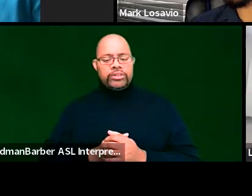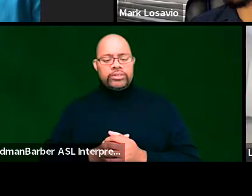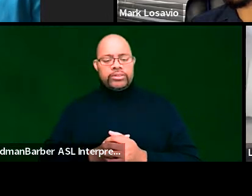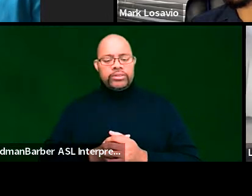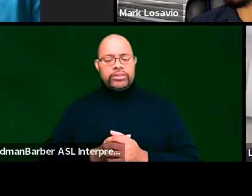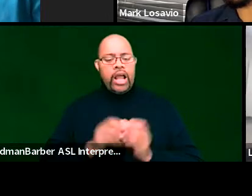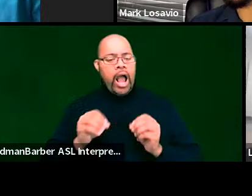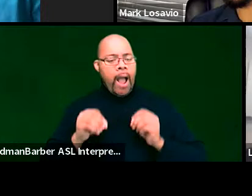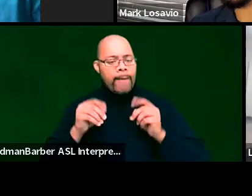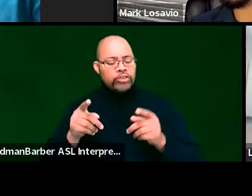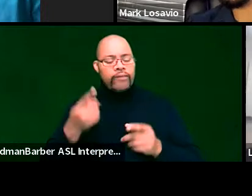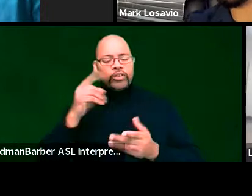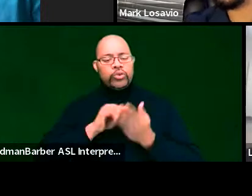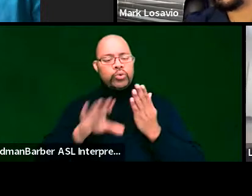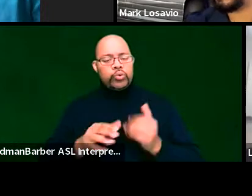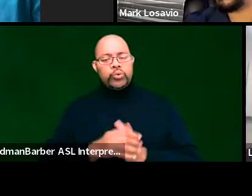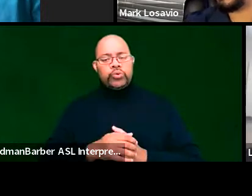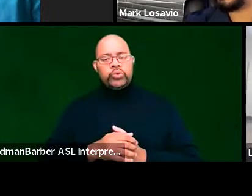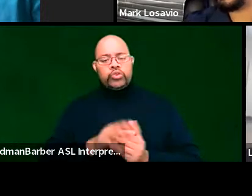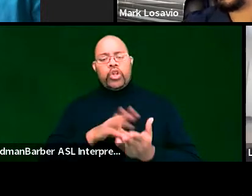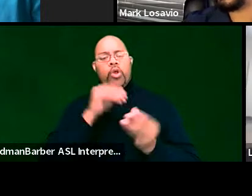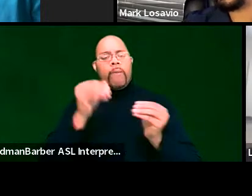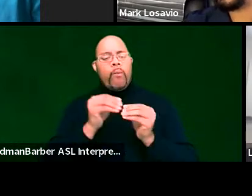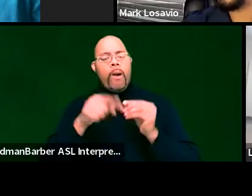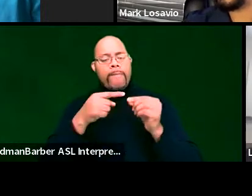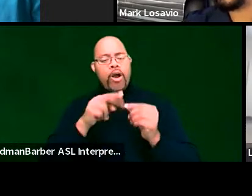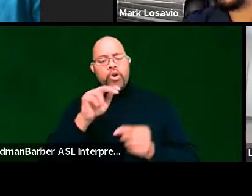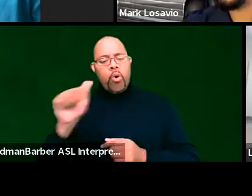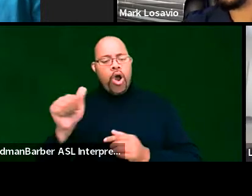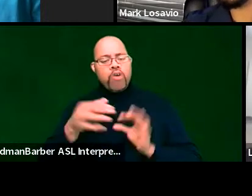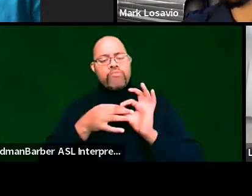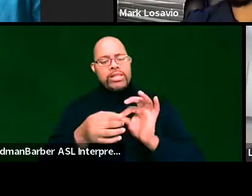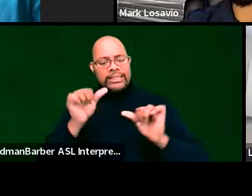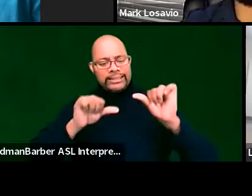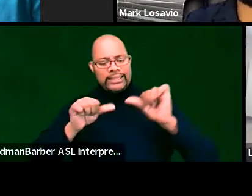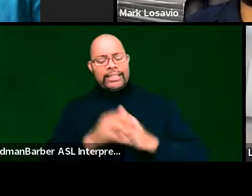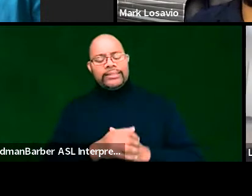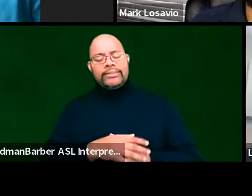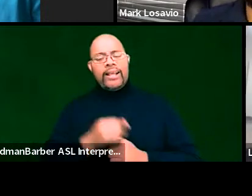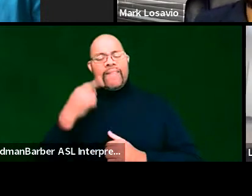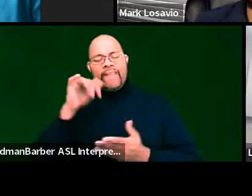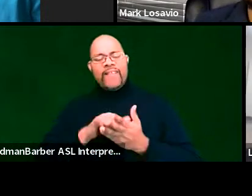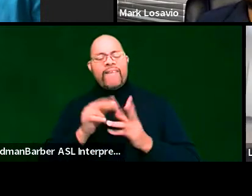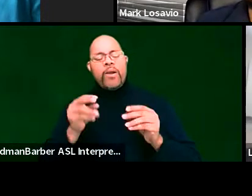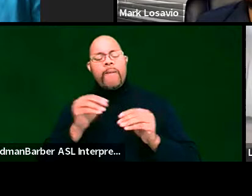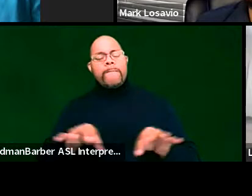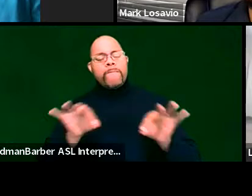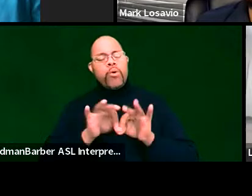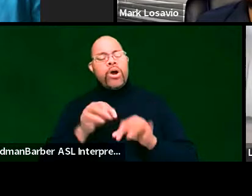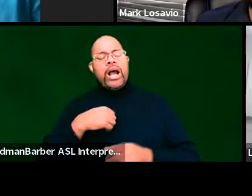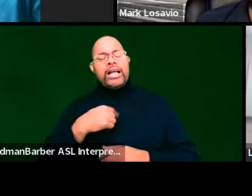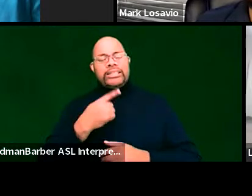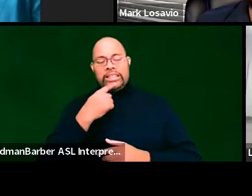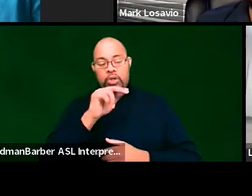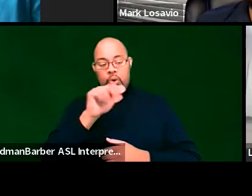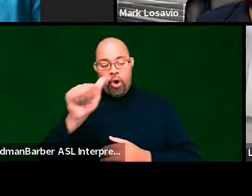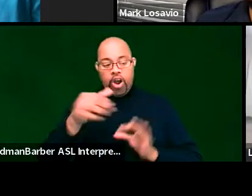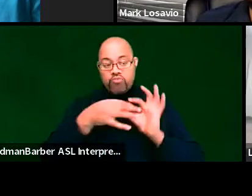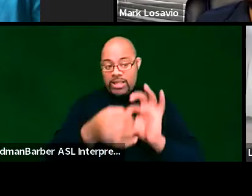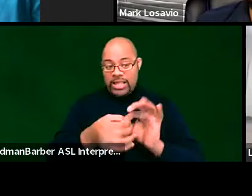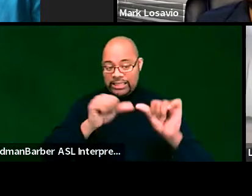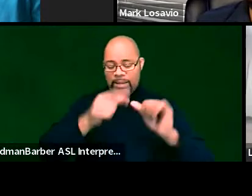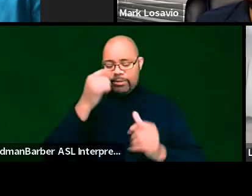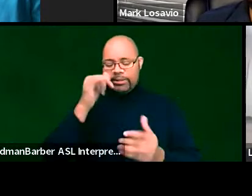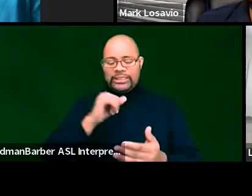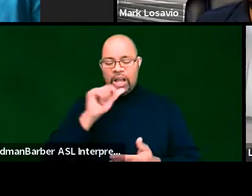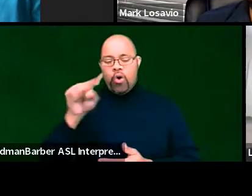experiential opportunities for students to learn more about NOAA-related science. And I think it's very important that I do say NOAA-related science, because